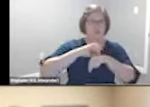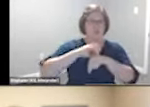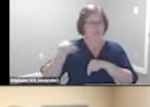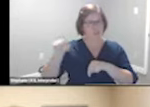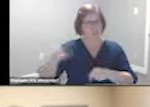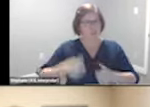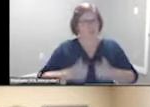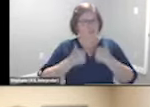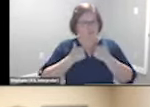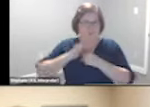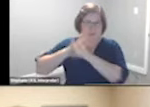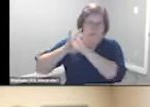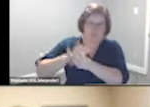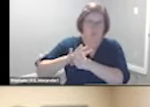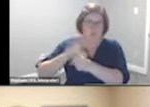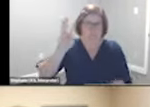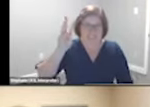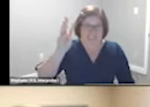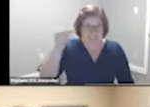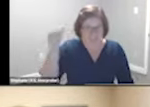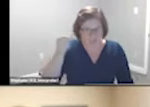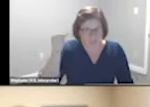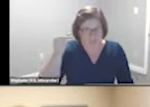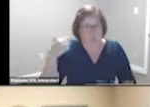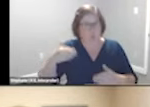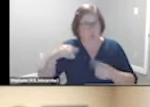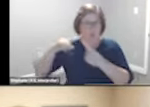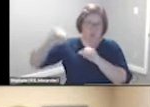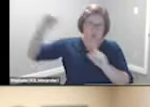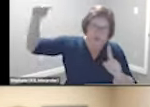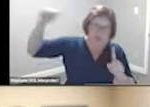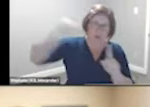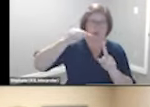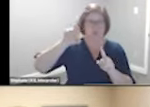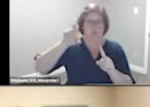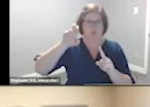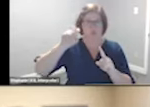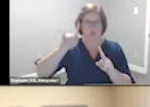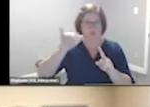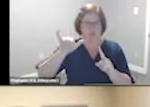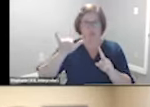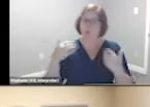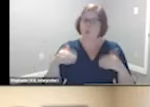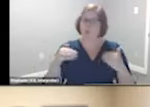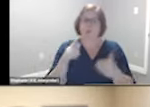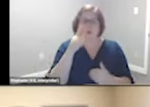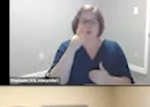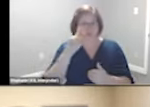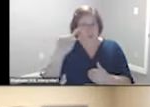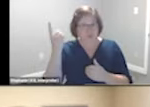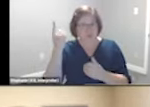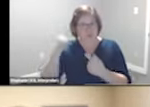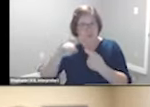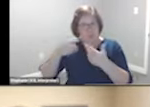nearly 16 G upon ballistic re-entry. Due to re-entry complications, the first to welcome her to her return